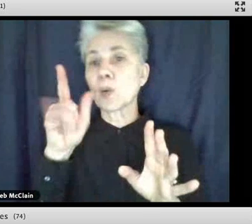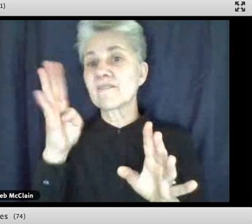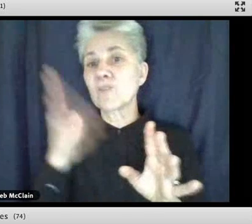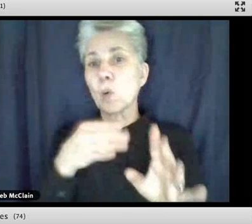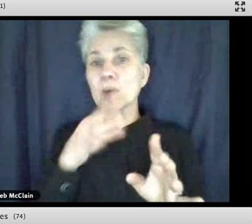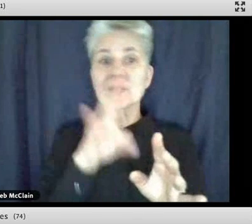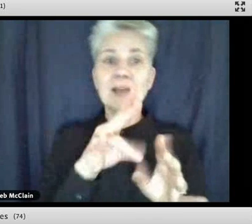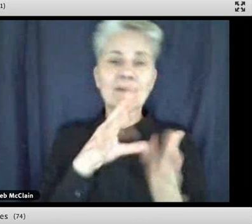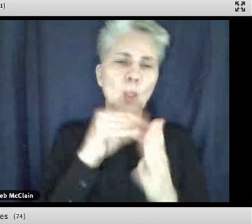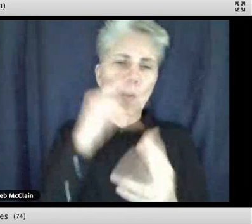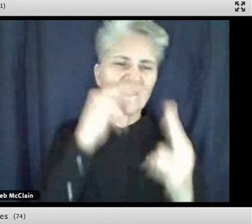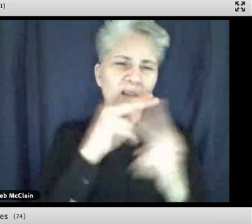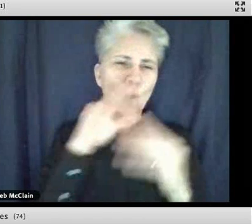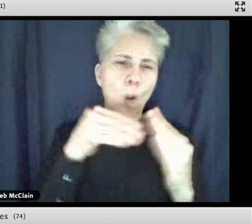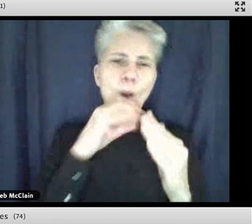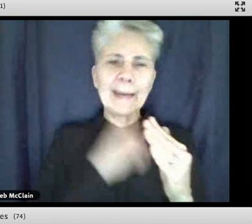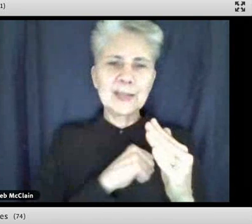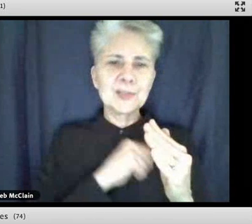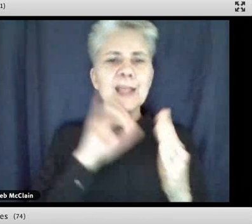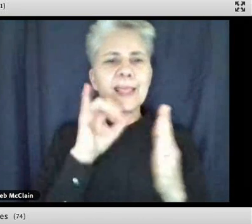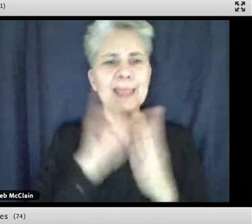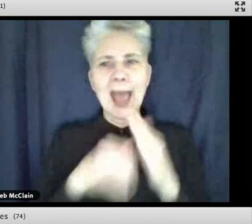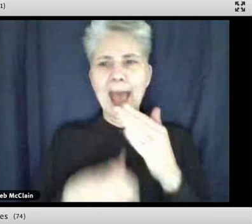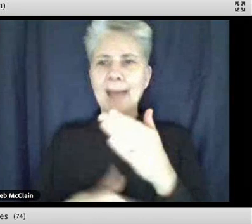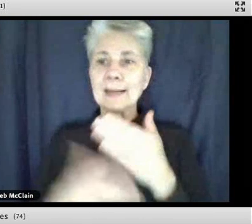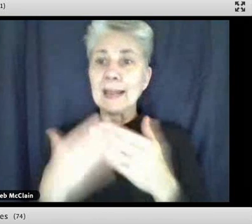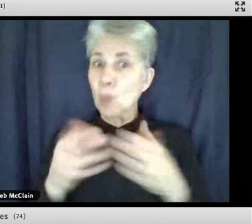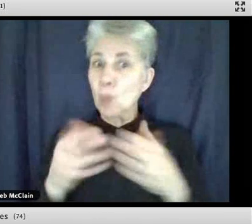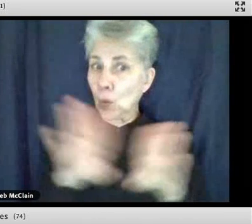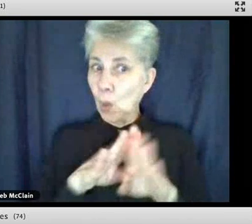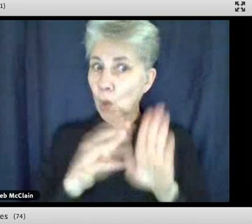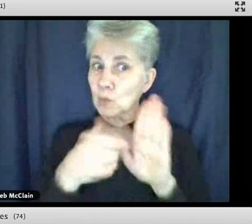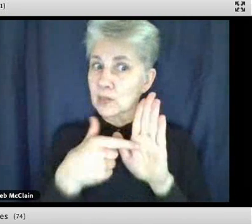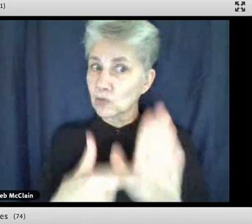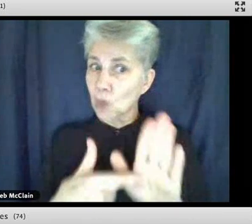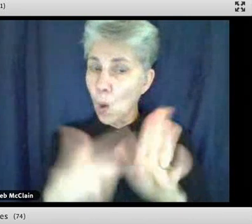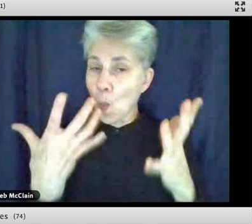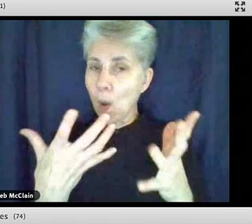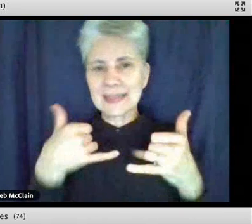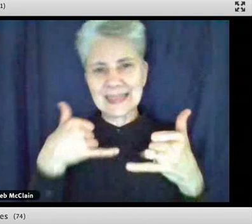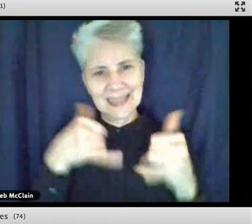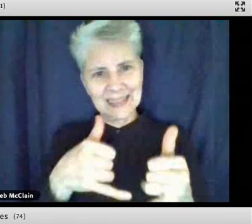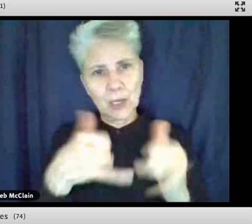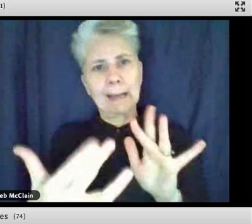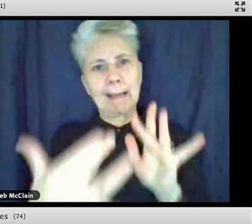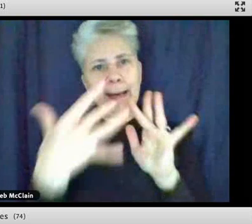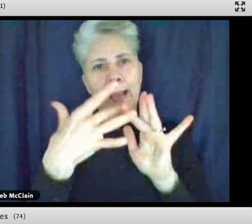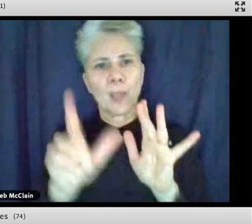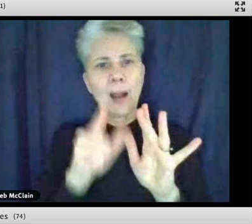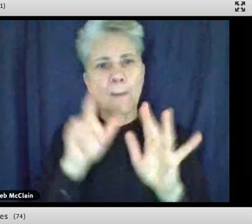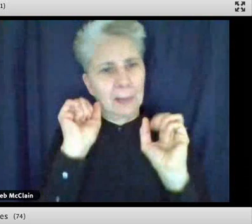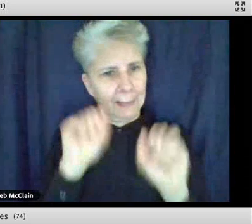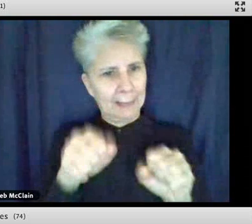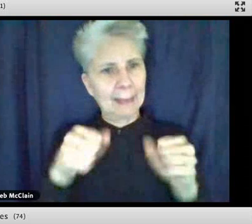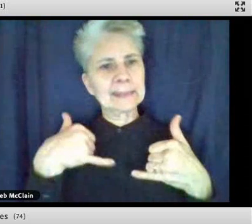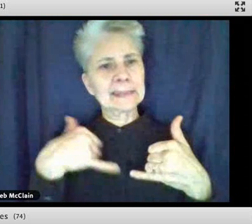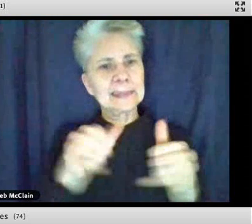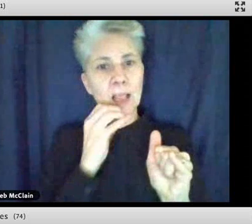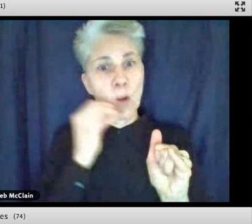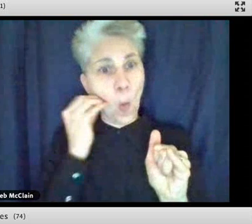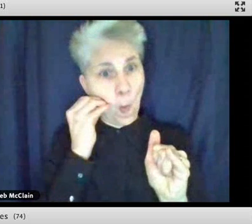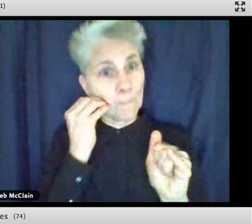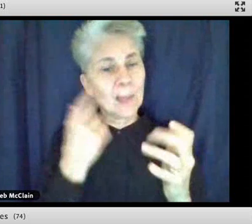though they're closed, the message they're sending is you can still get connected to the library. So I think that's a great job. Another one,